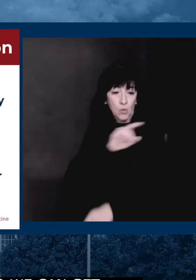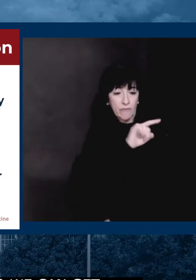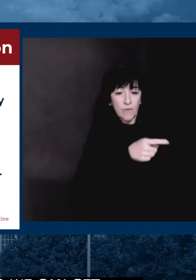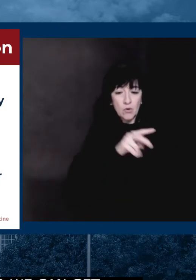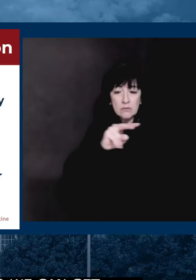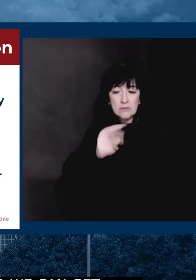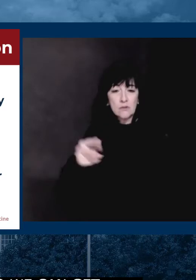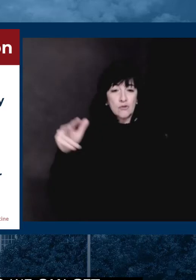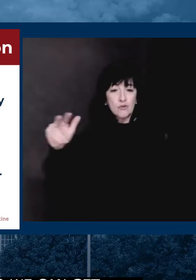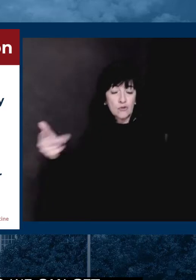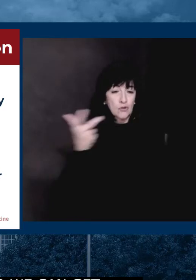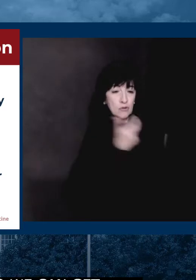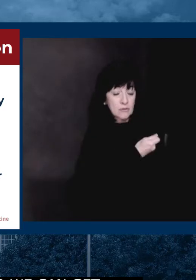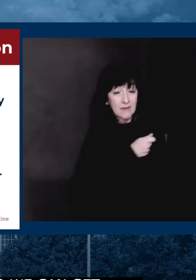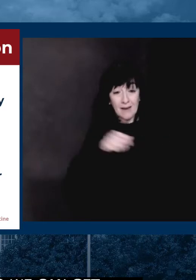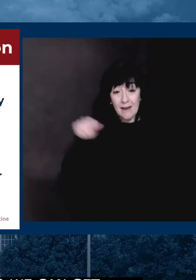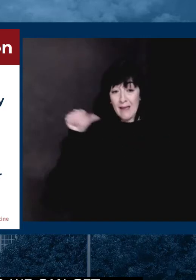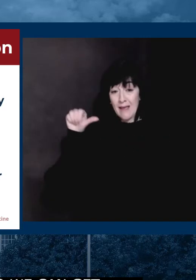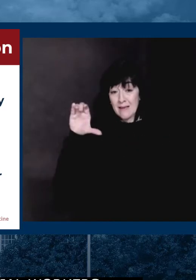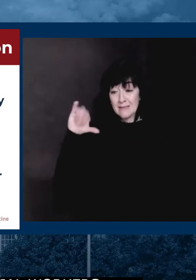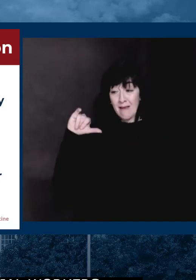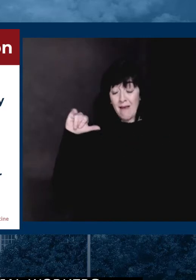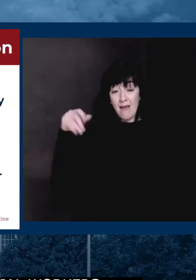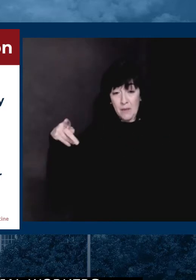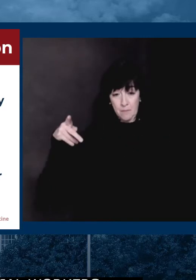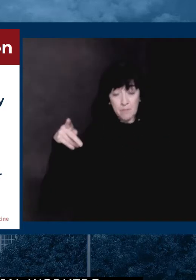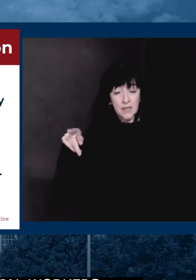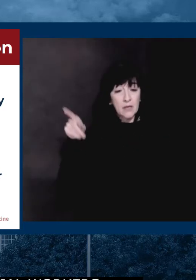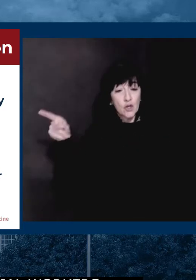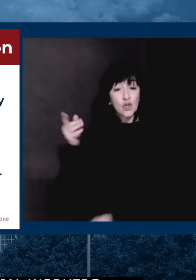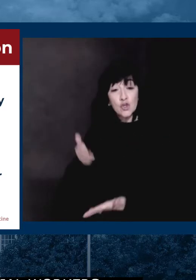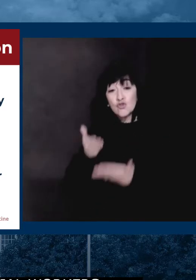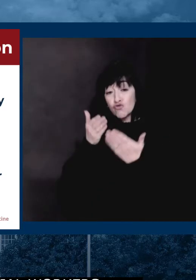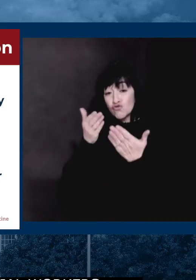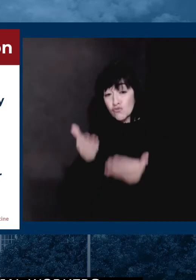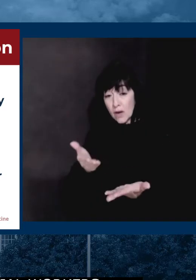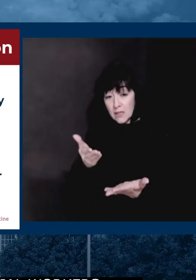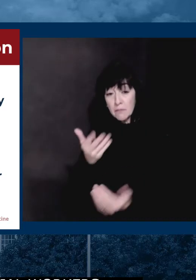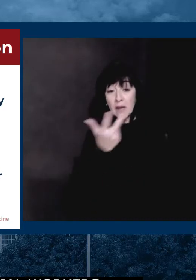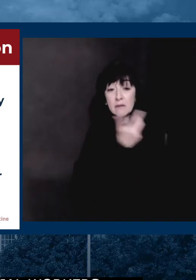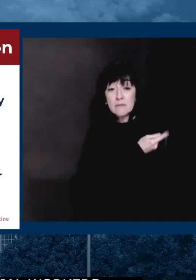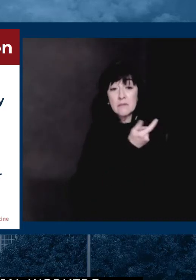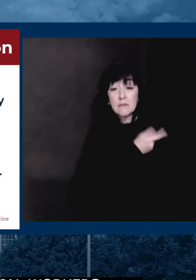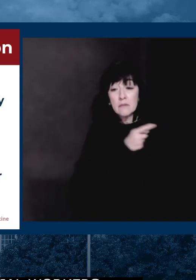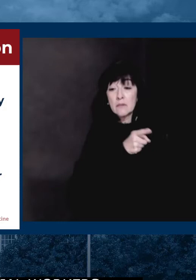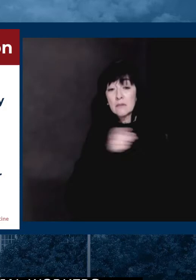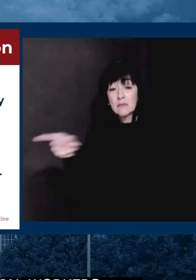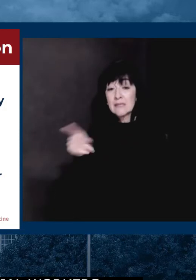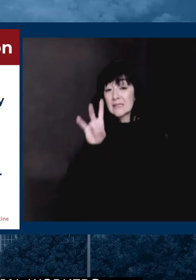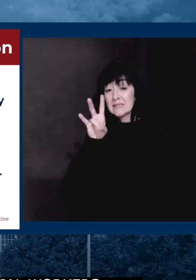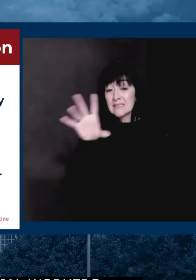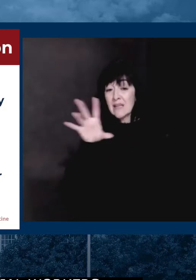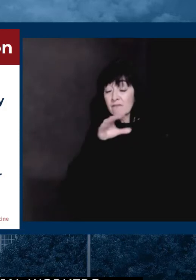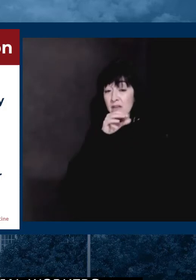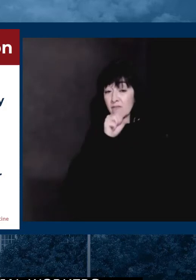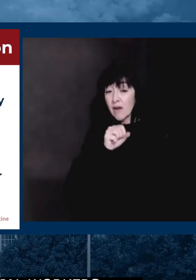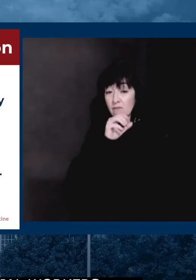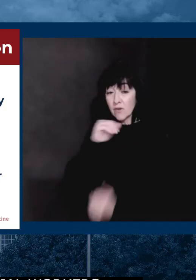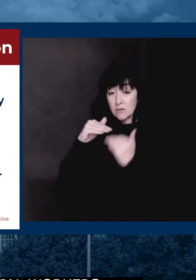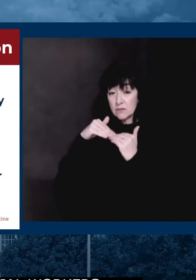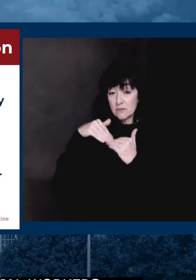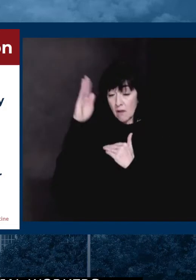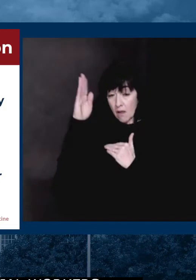recommended vaccinating individuals 75 years and older in phase 1B, and our